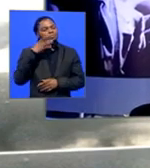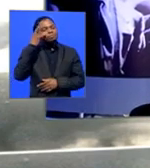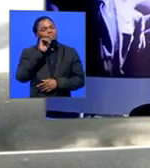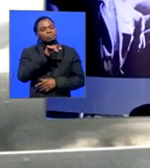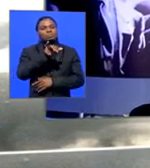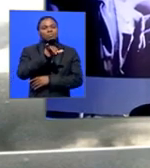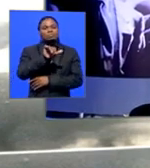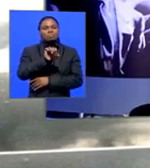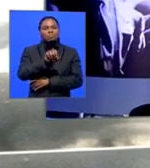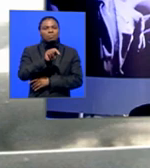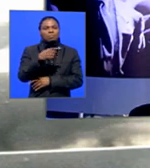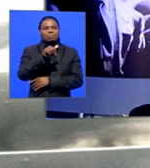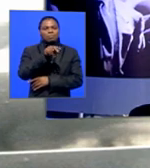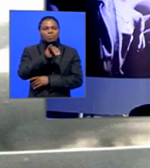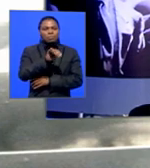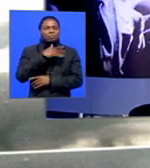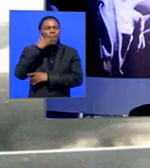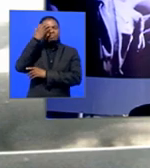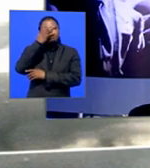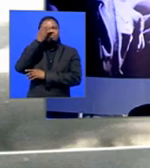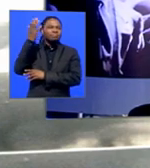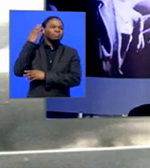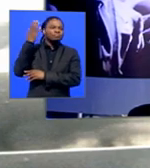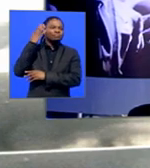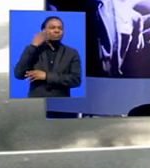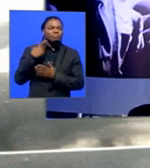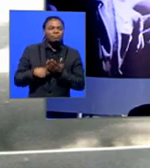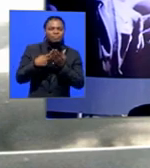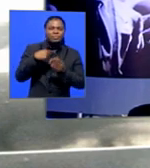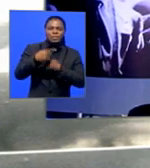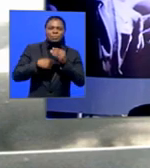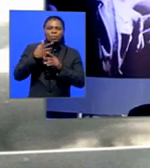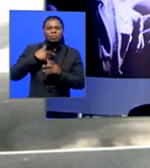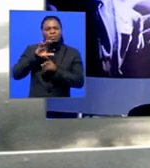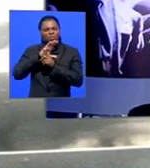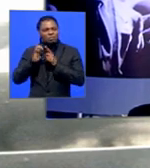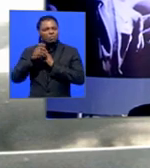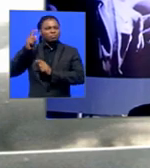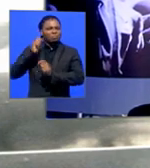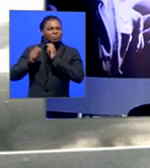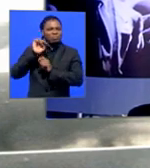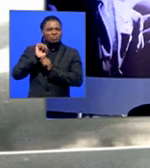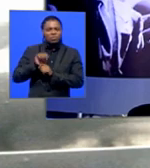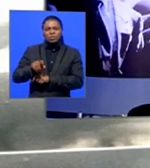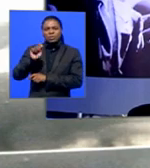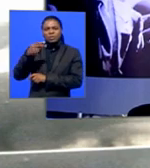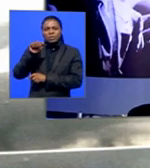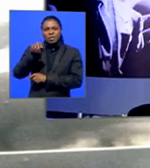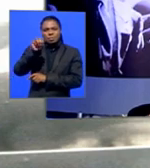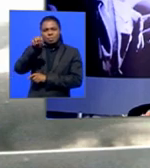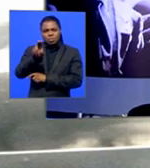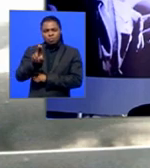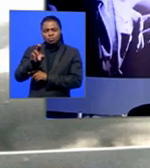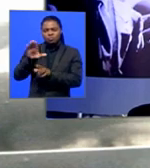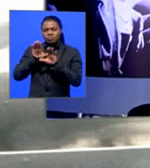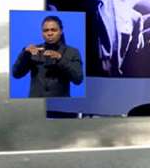Tony Yengeni reminiscing and just also talking about some of the traditions and cultures of the Abu Tambo clan. And I've